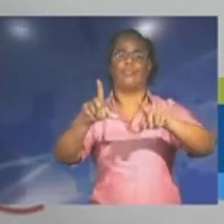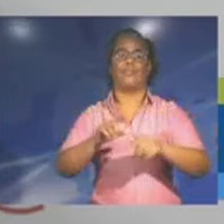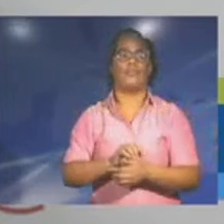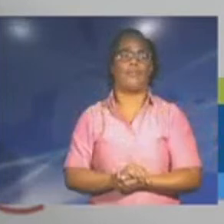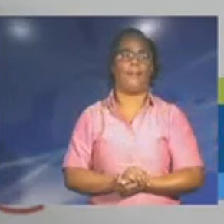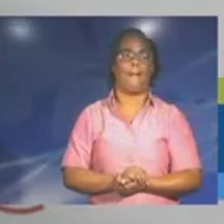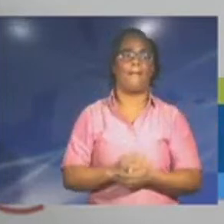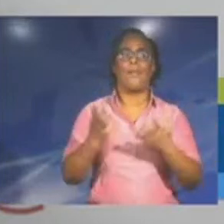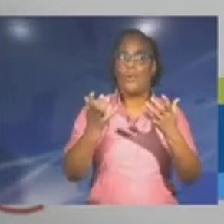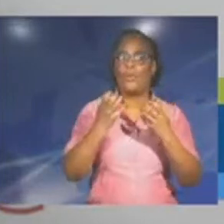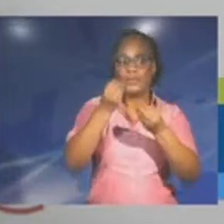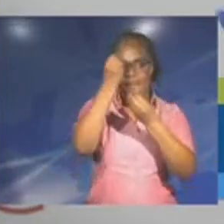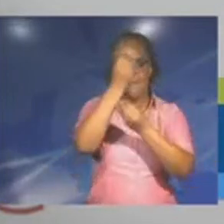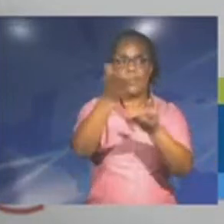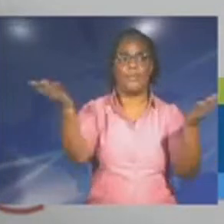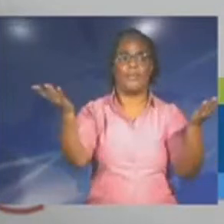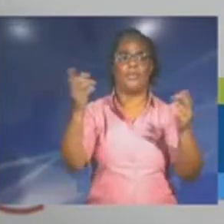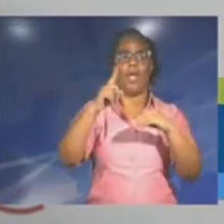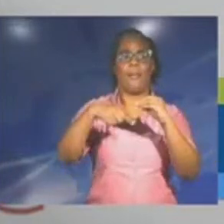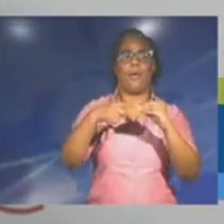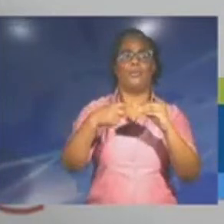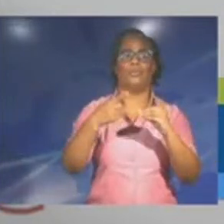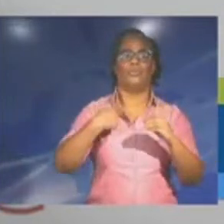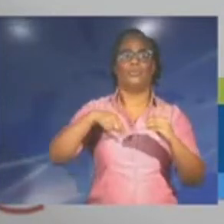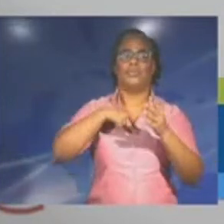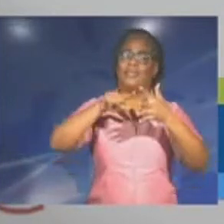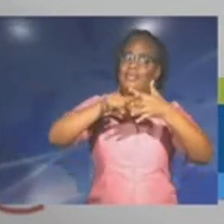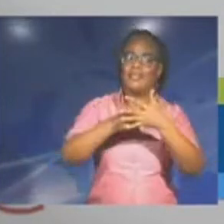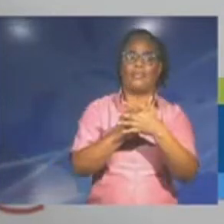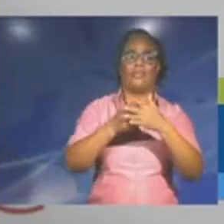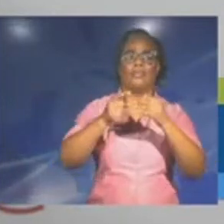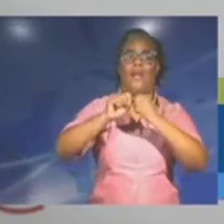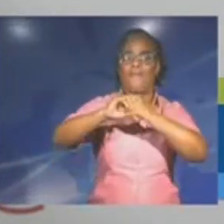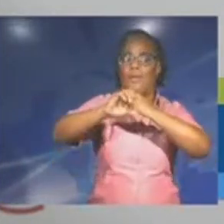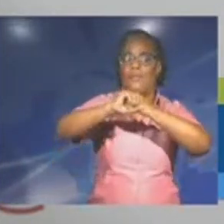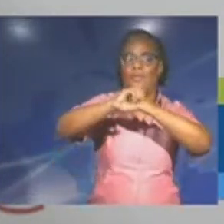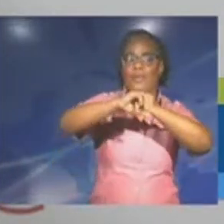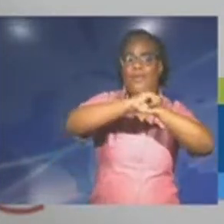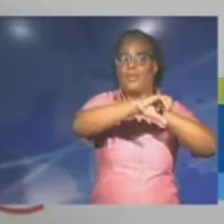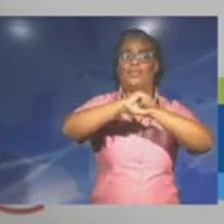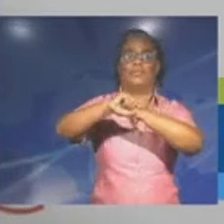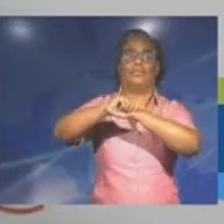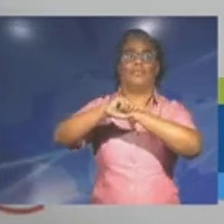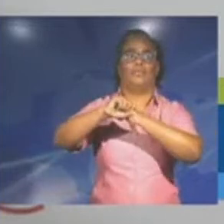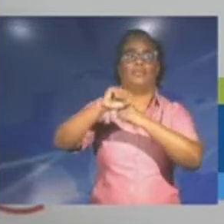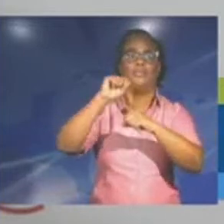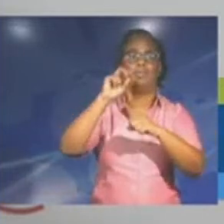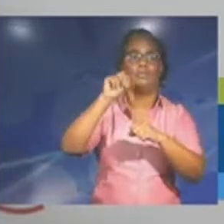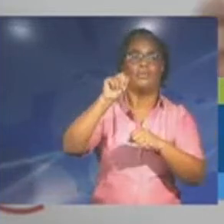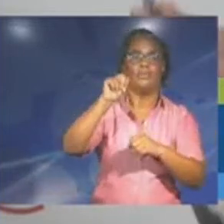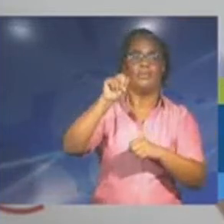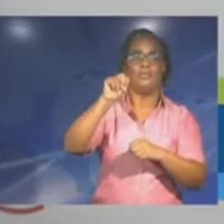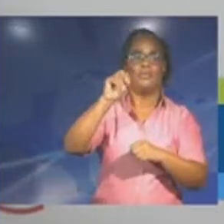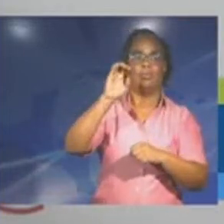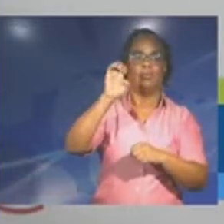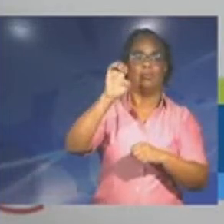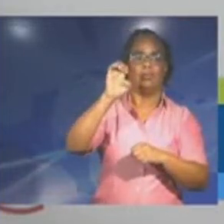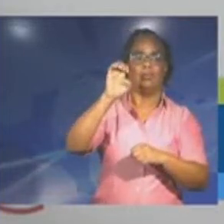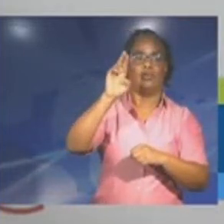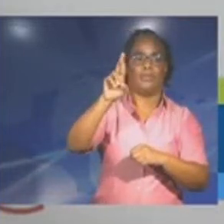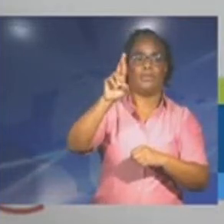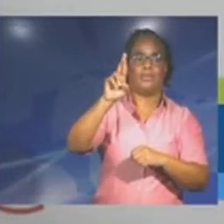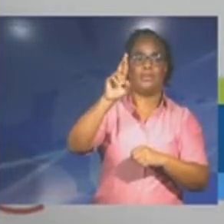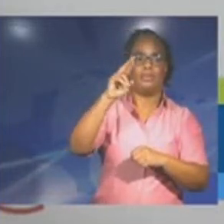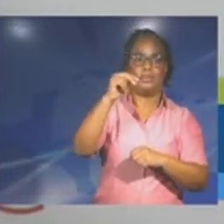We started our outreaches back again, especially at NCRHA, the last 2 weekends, and I'm compiling the